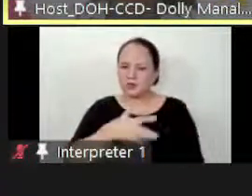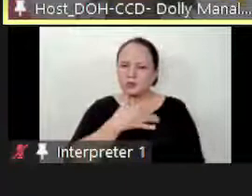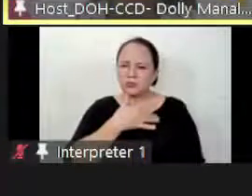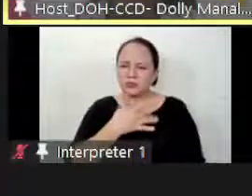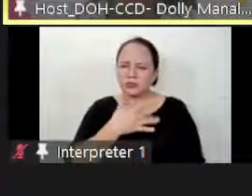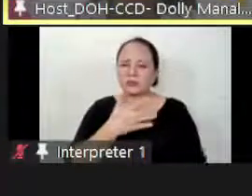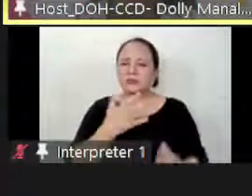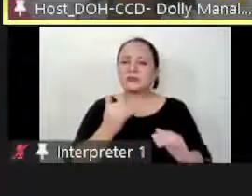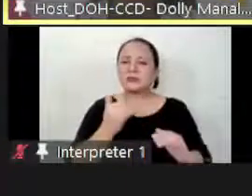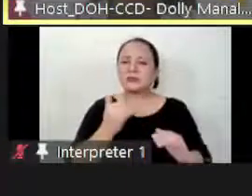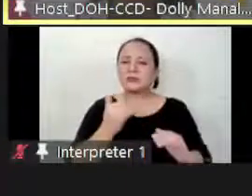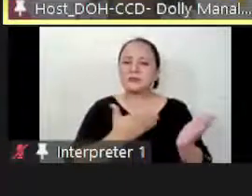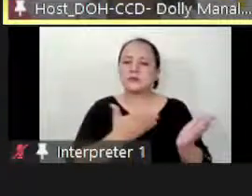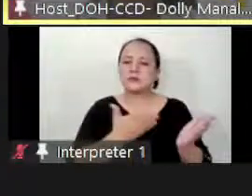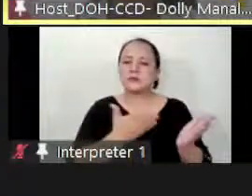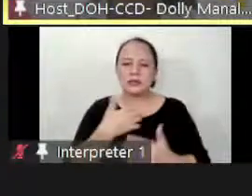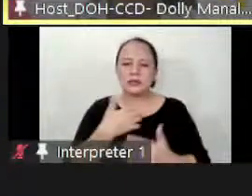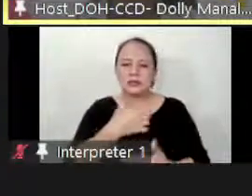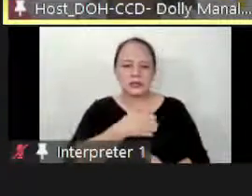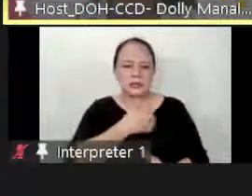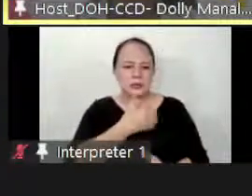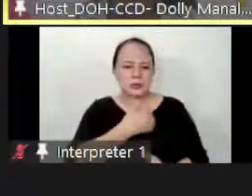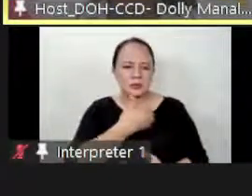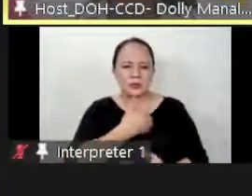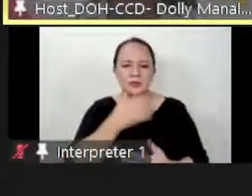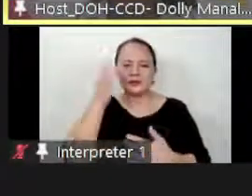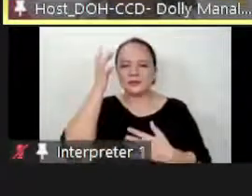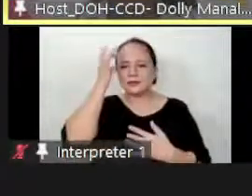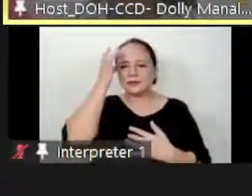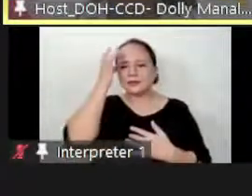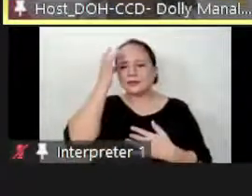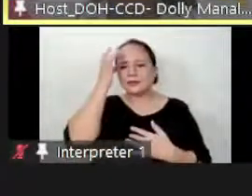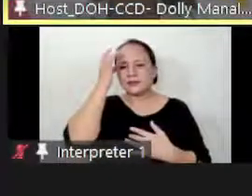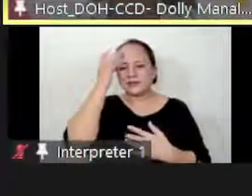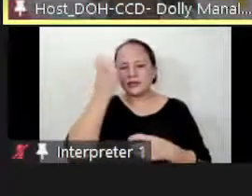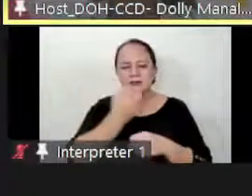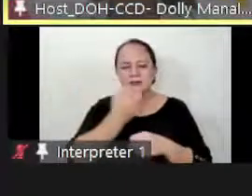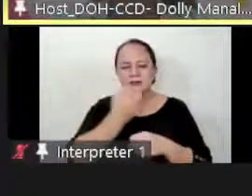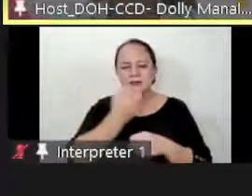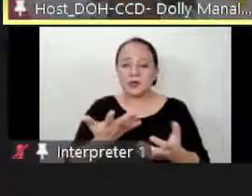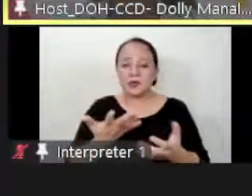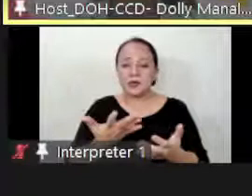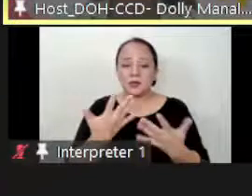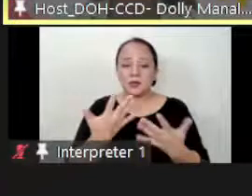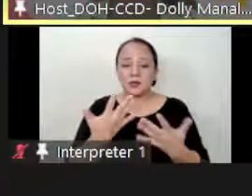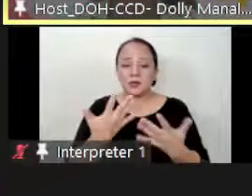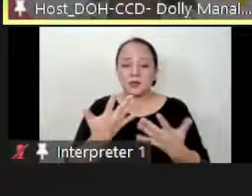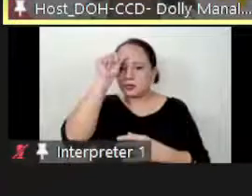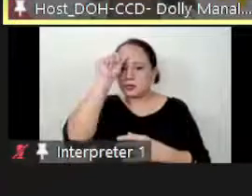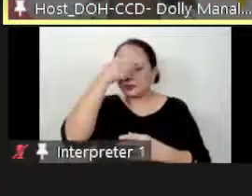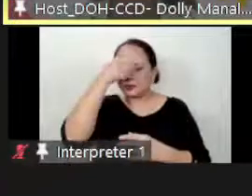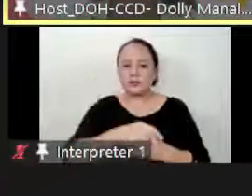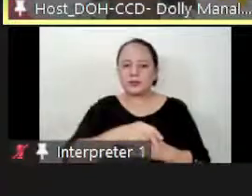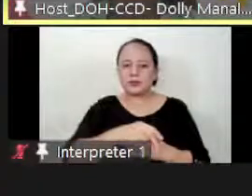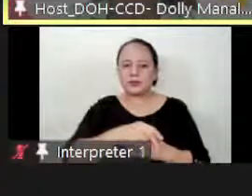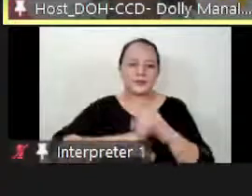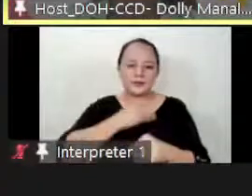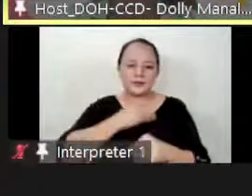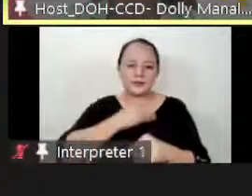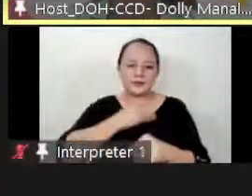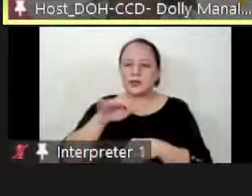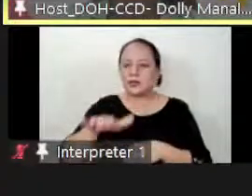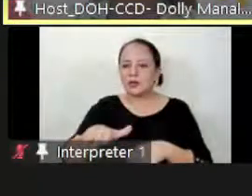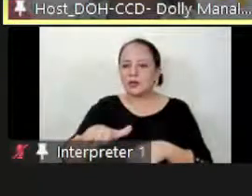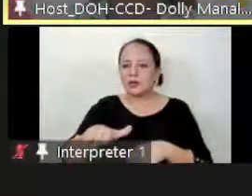naghahatid rin po ito ng matinding emosyonal at mental na paghihirap. As we commemorate the International